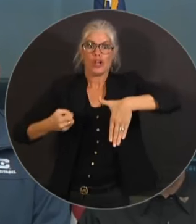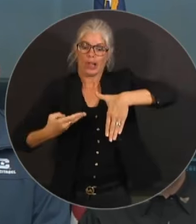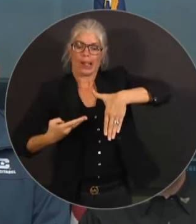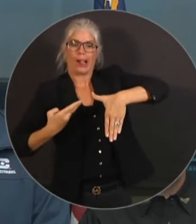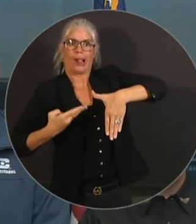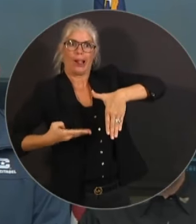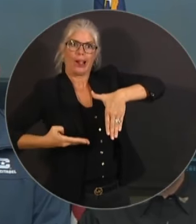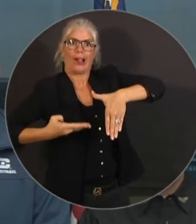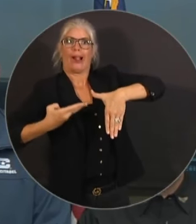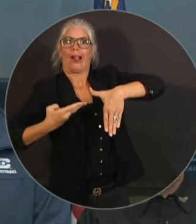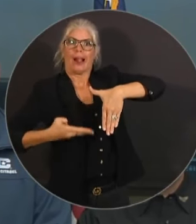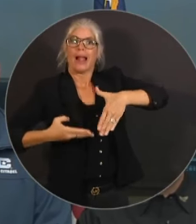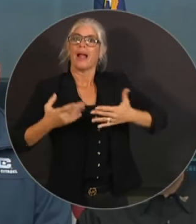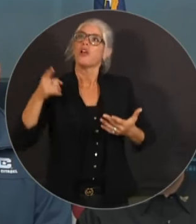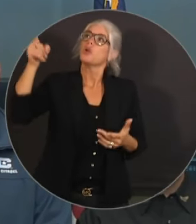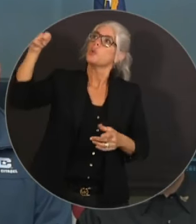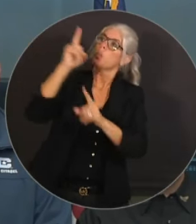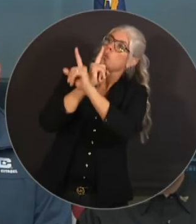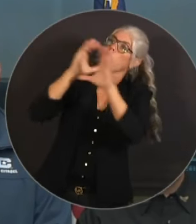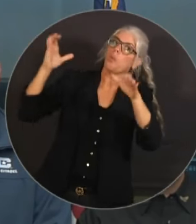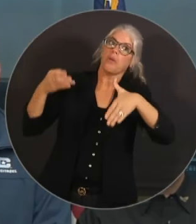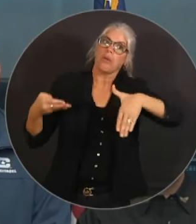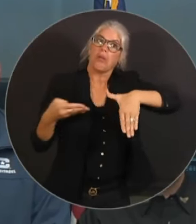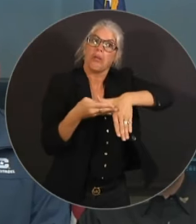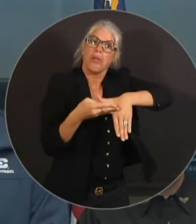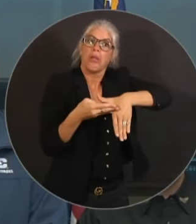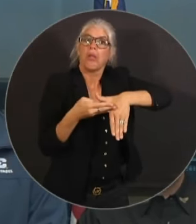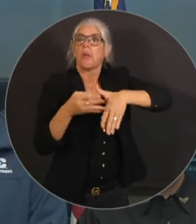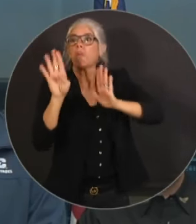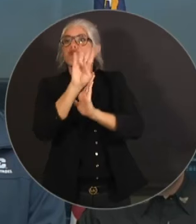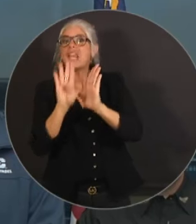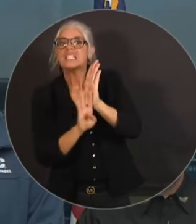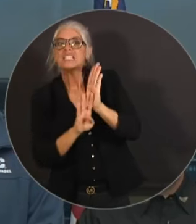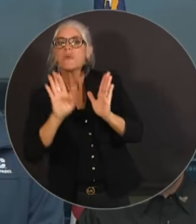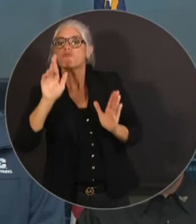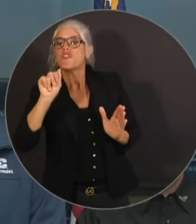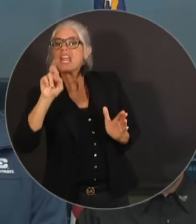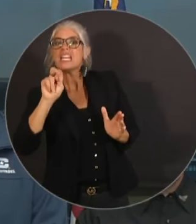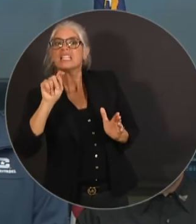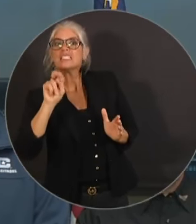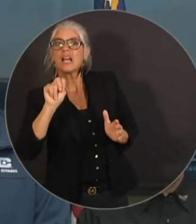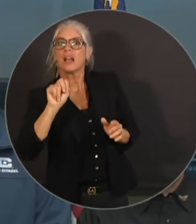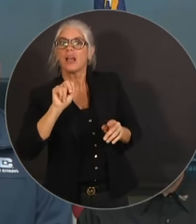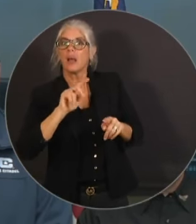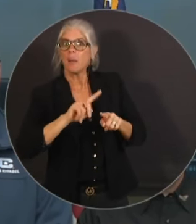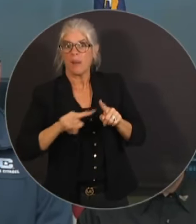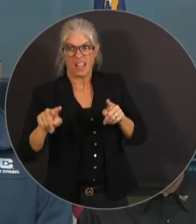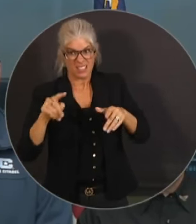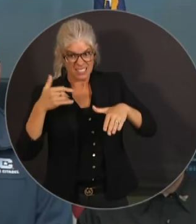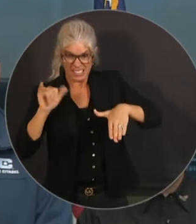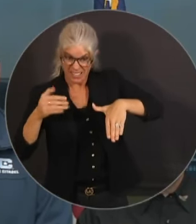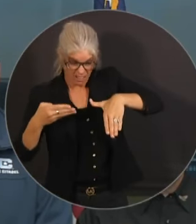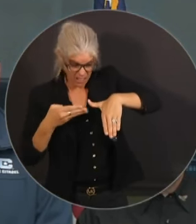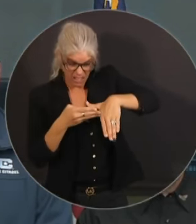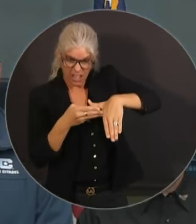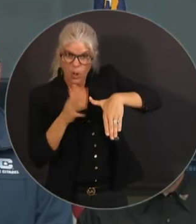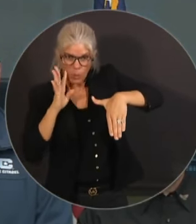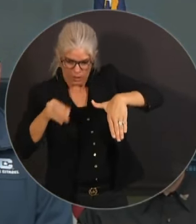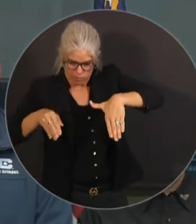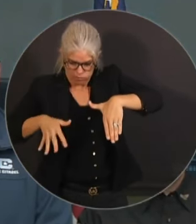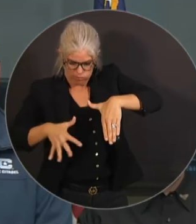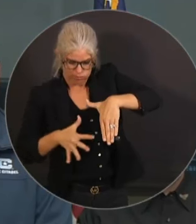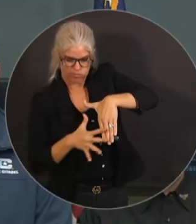that landfall is going to be in Bradenton Beach. And first of all, if that's the case, you're still going to get some impacts on that, and you could potentially